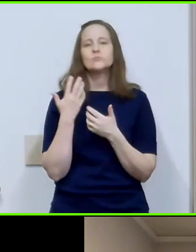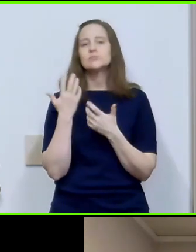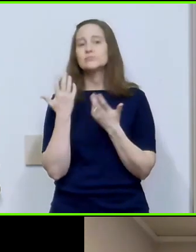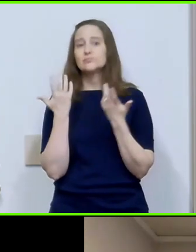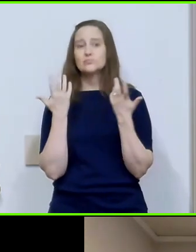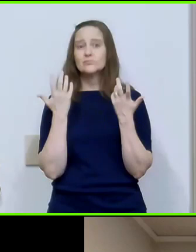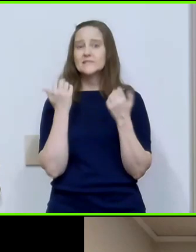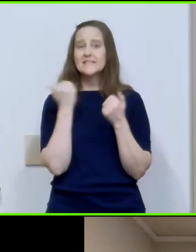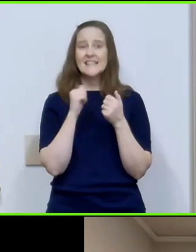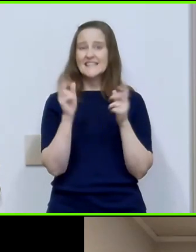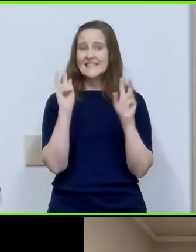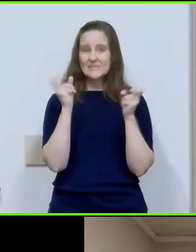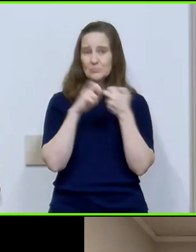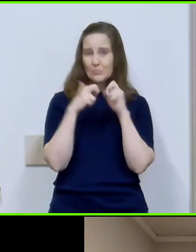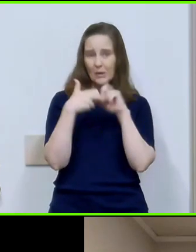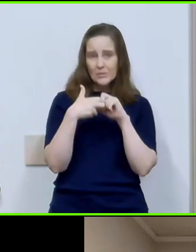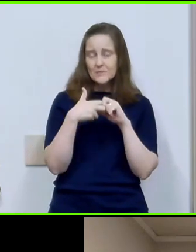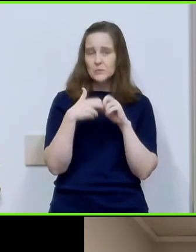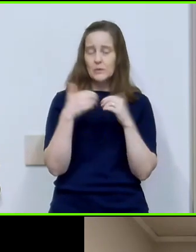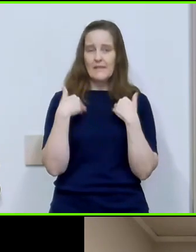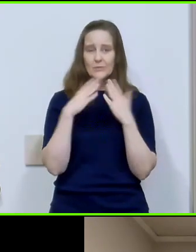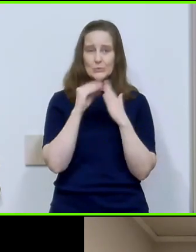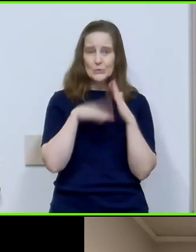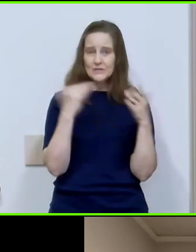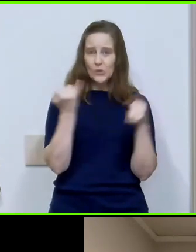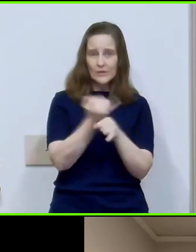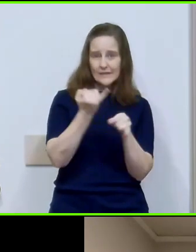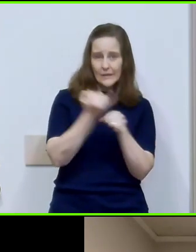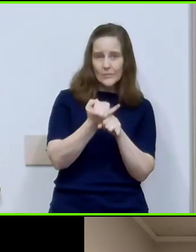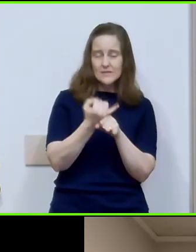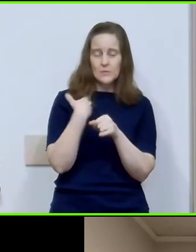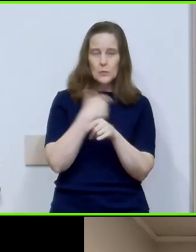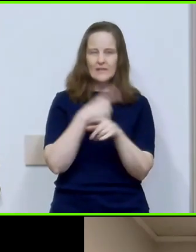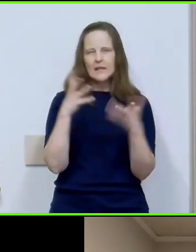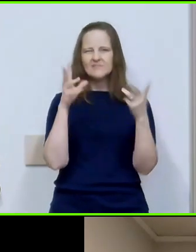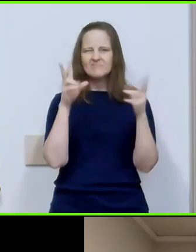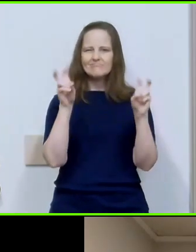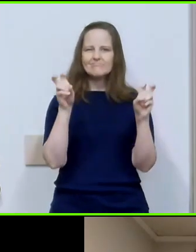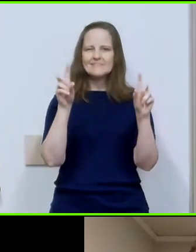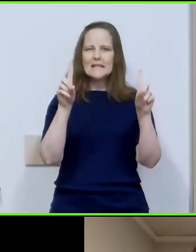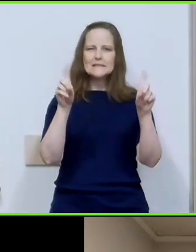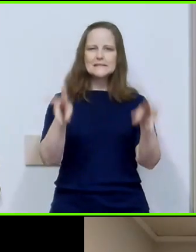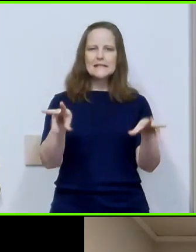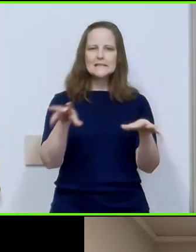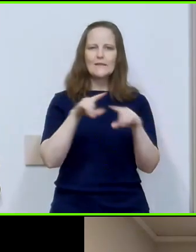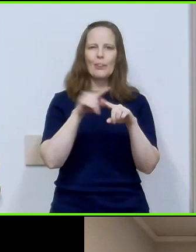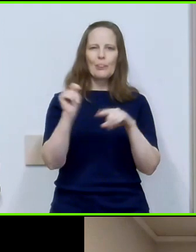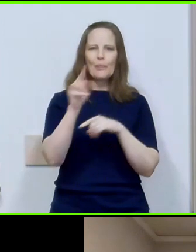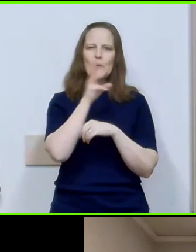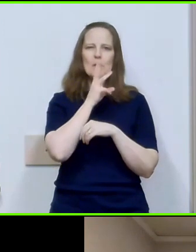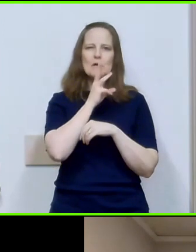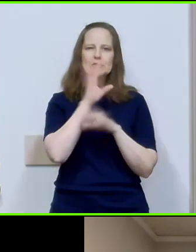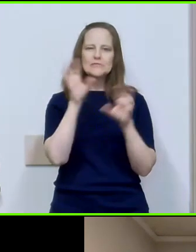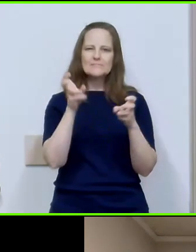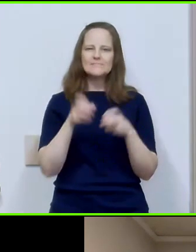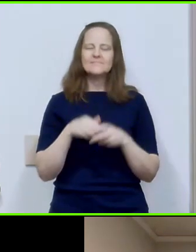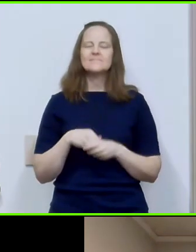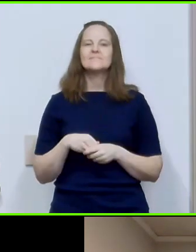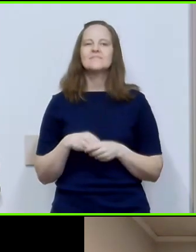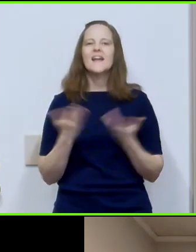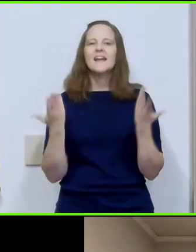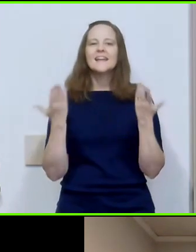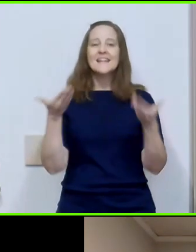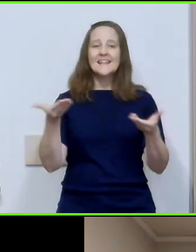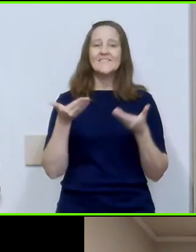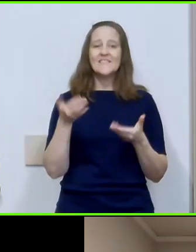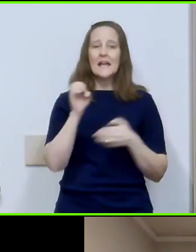did we have any major issues with having students on as we sort of tested the waters again? Sure, and I can invite Elizabeth to join in because what I